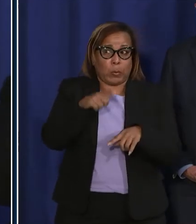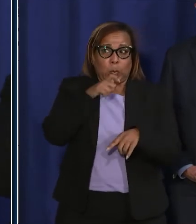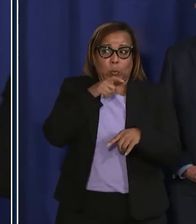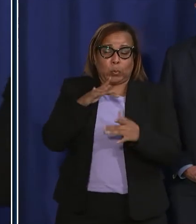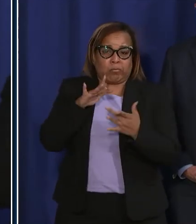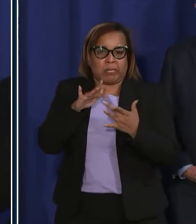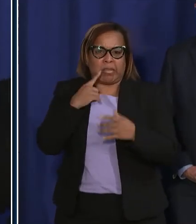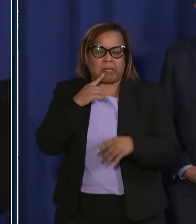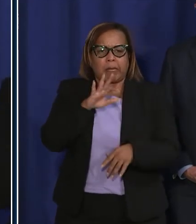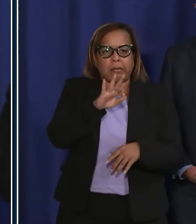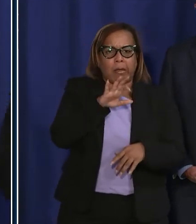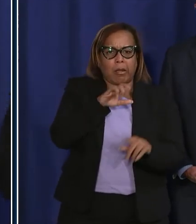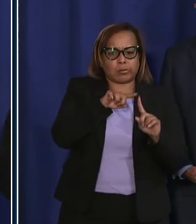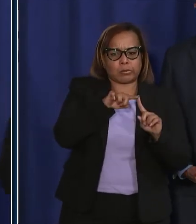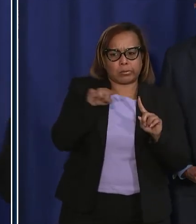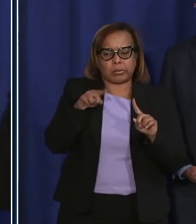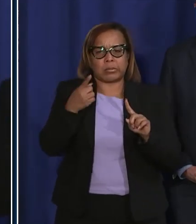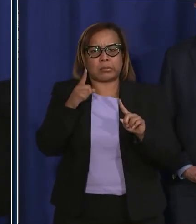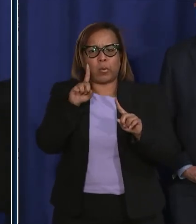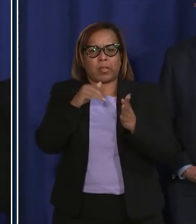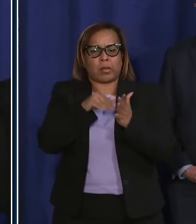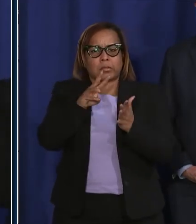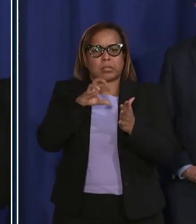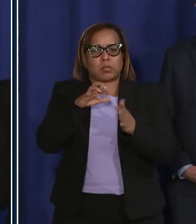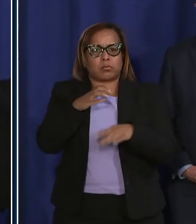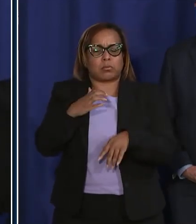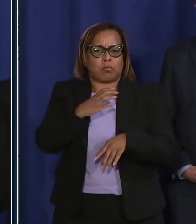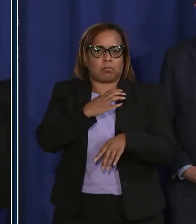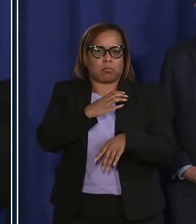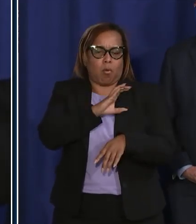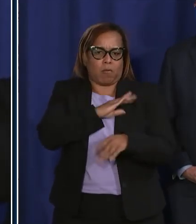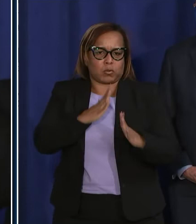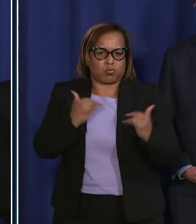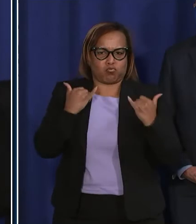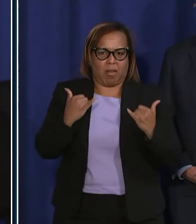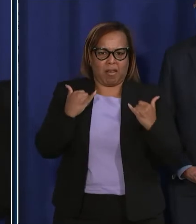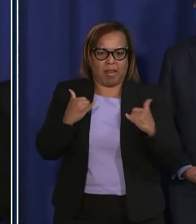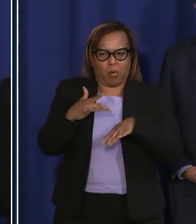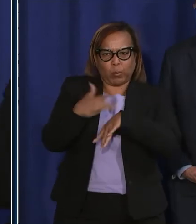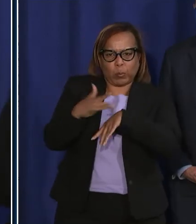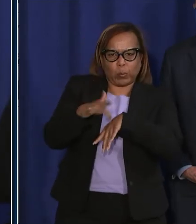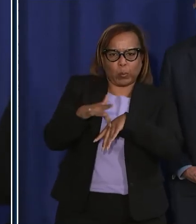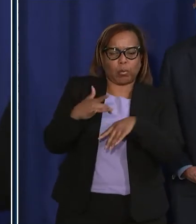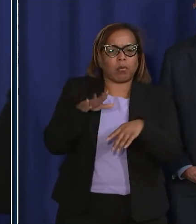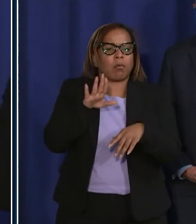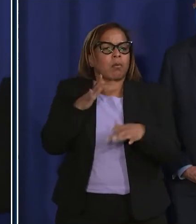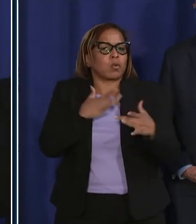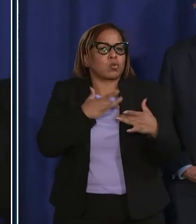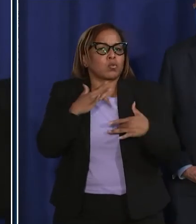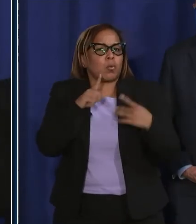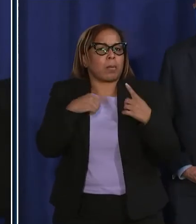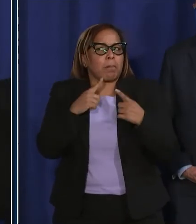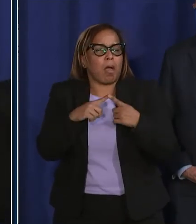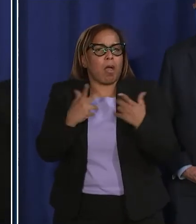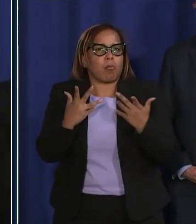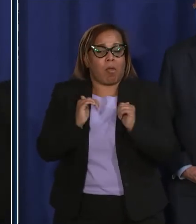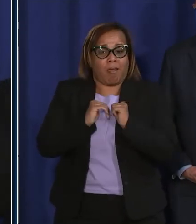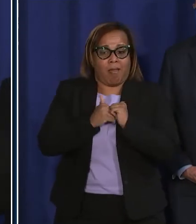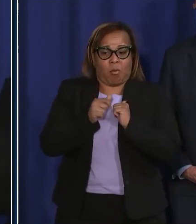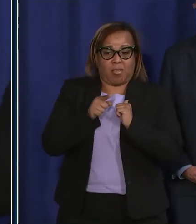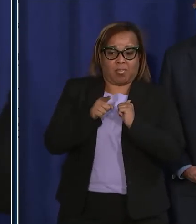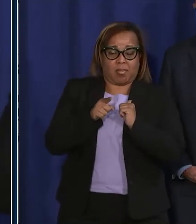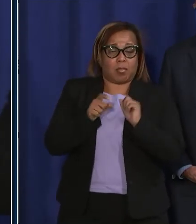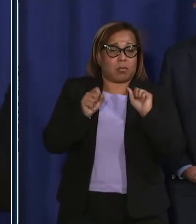to, 900 to 1,600 officers right now, what concerns do you have about how this